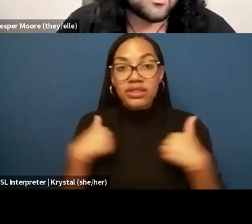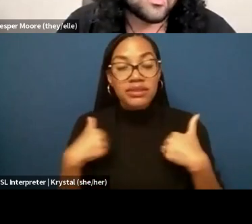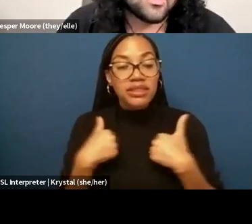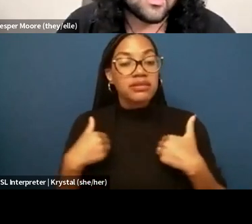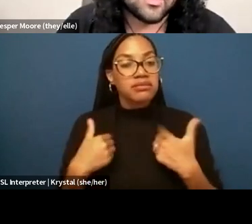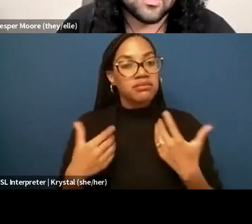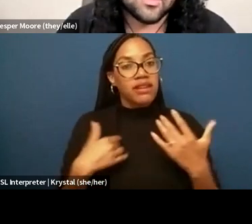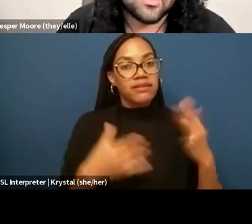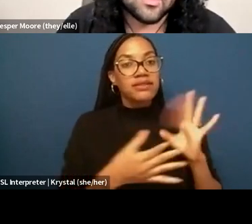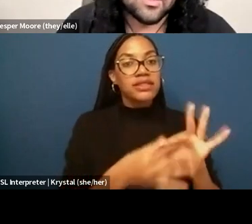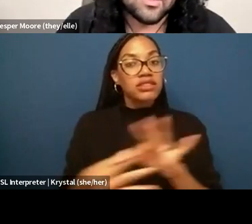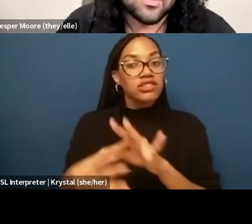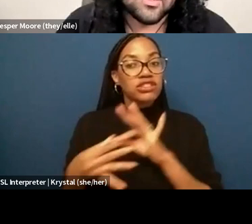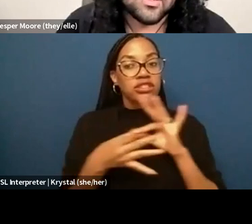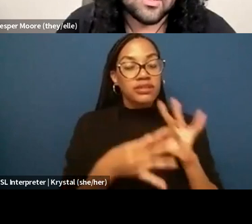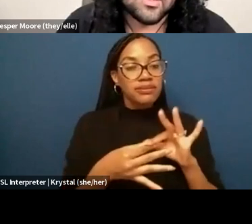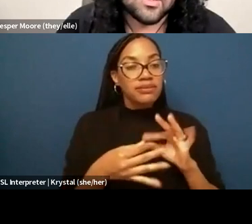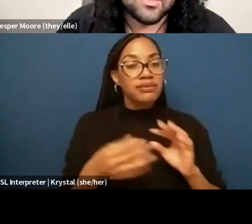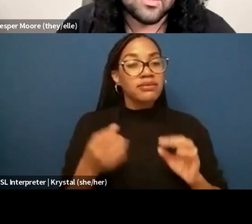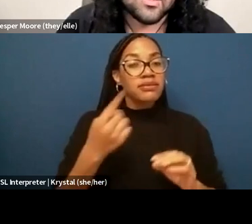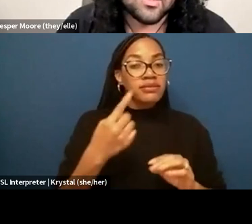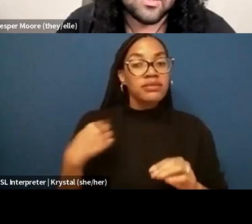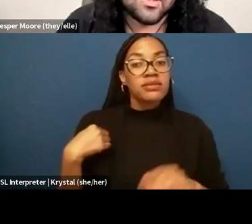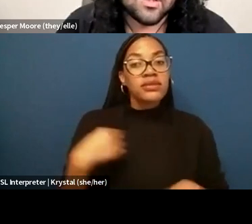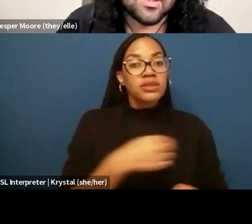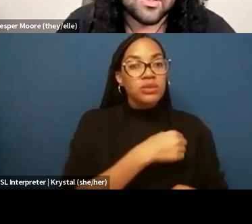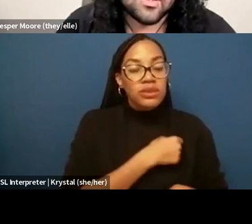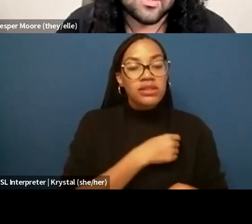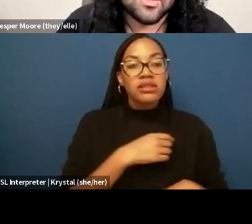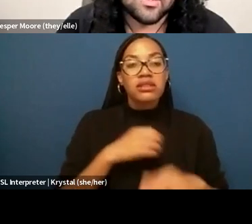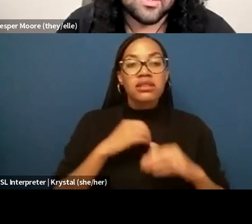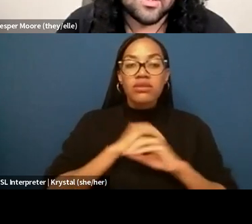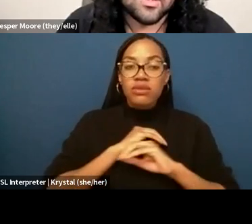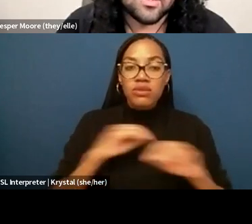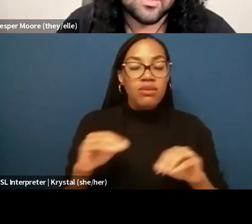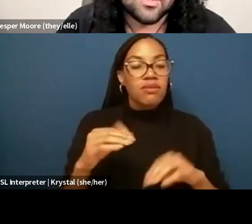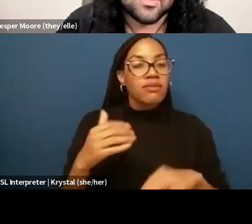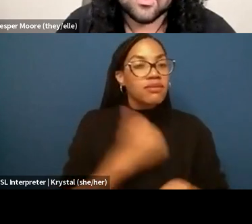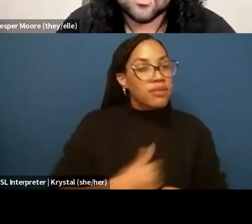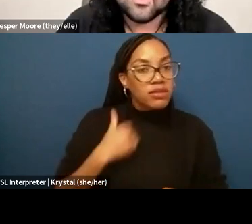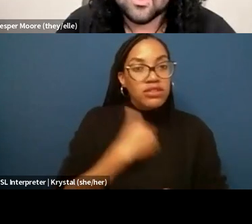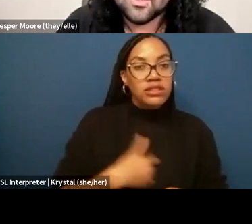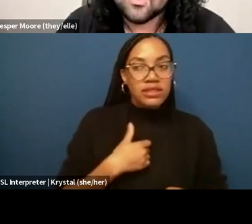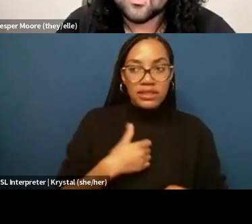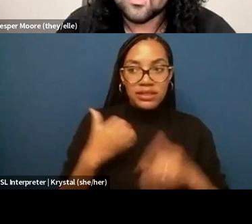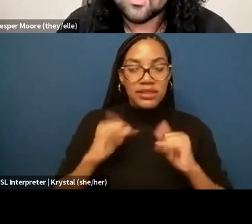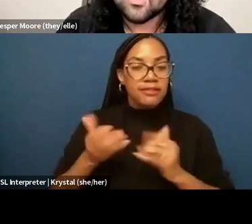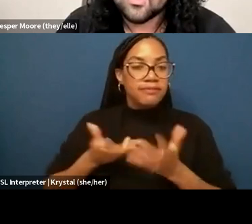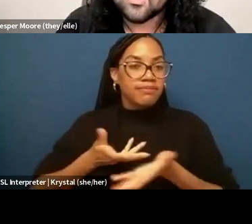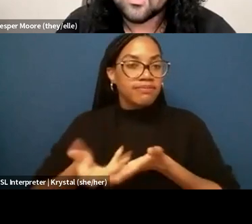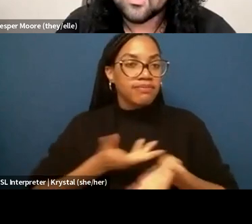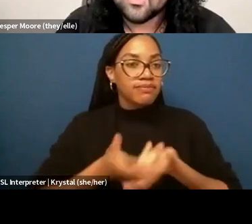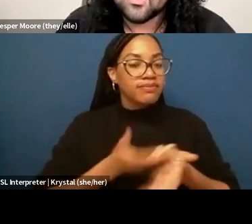unapologetically, that exist in part in solidarity with us, even those of us that have forgotten what we're capable